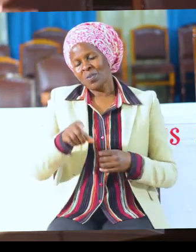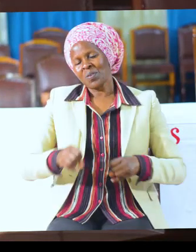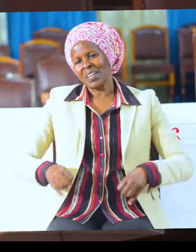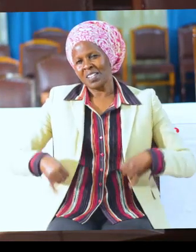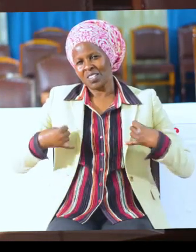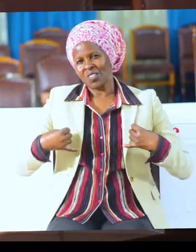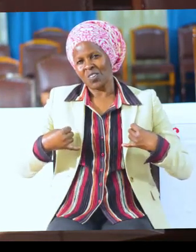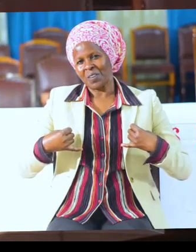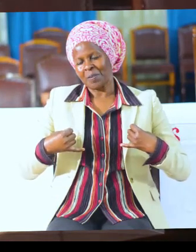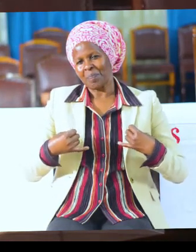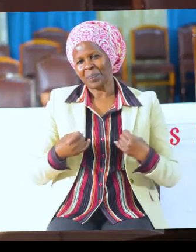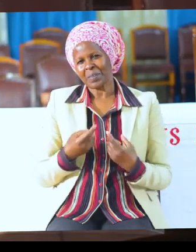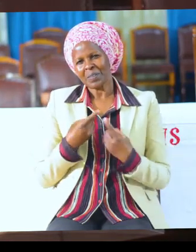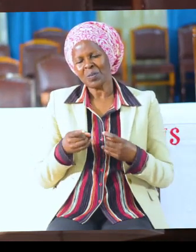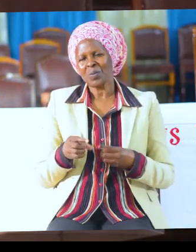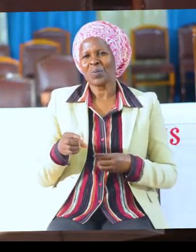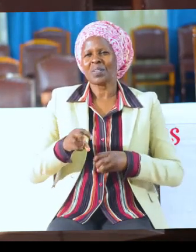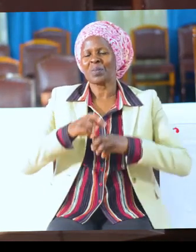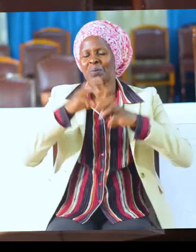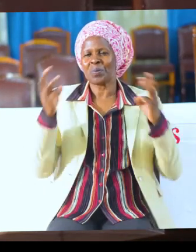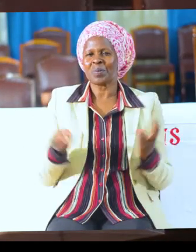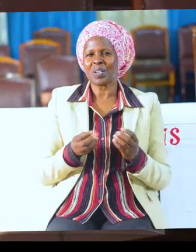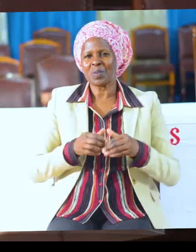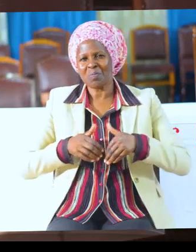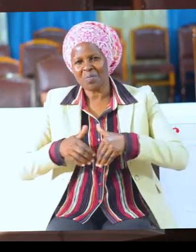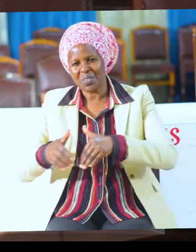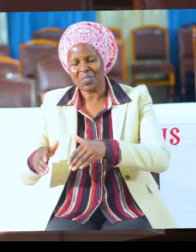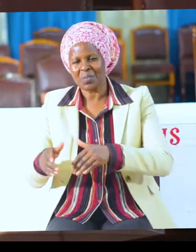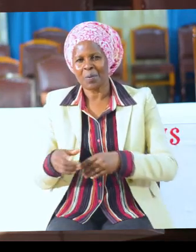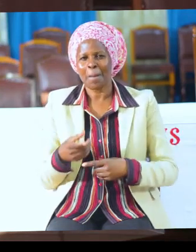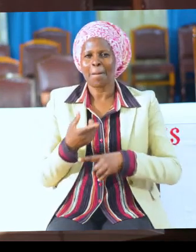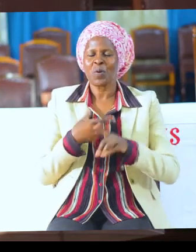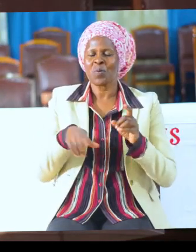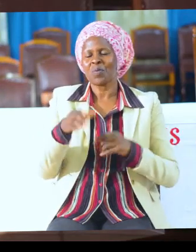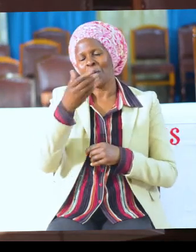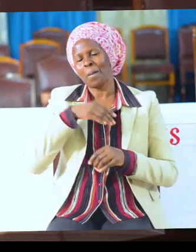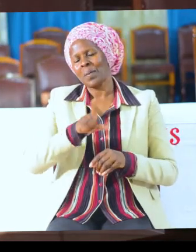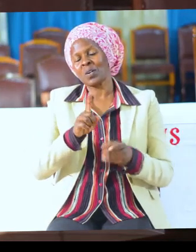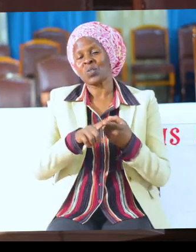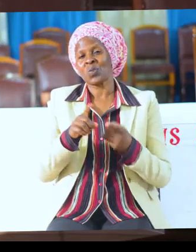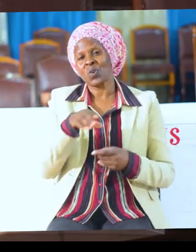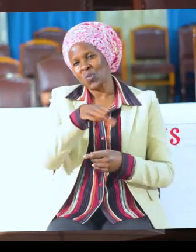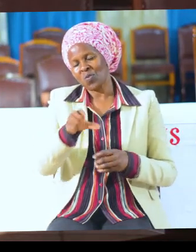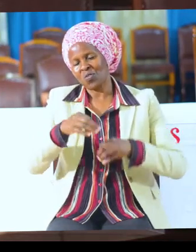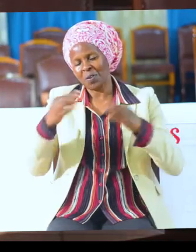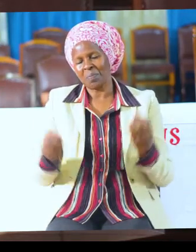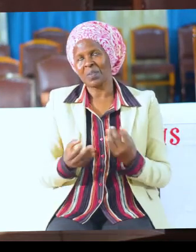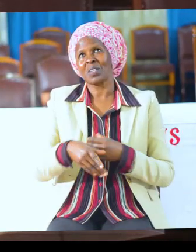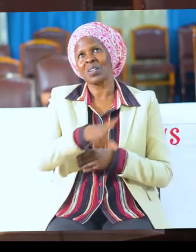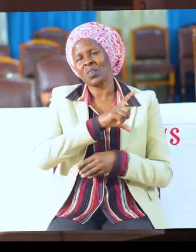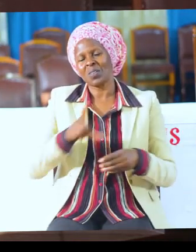the world push on us from all sides, we can't be able to go back to our families. Yes, the Lord has blessed us